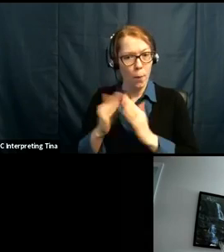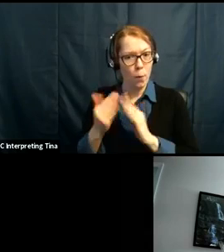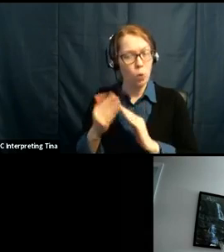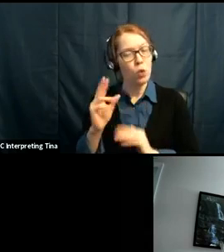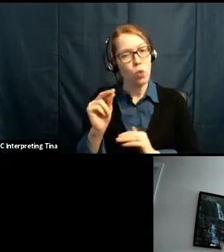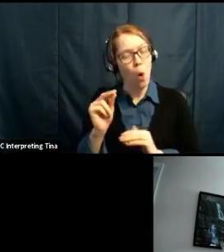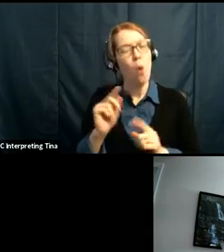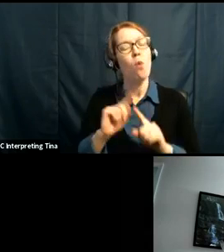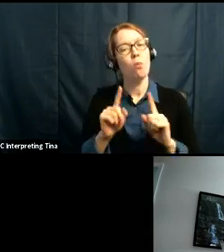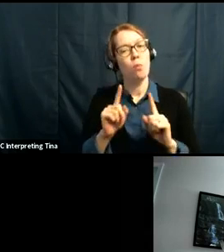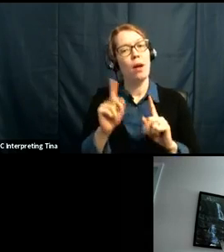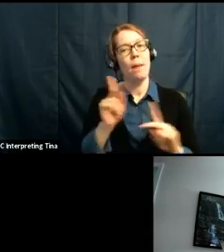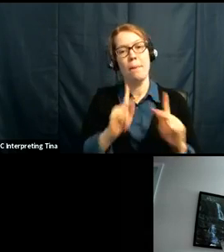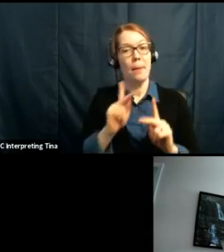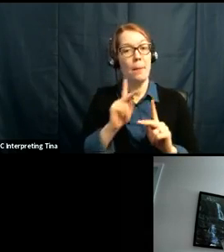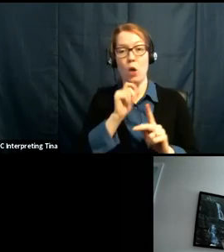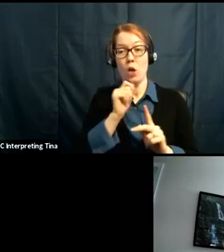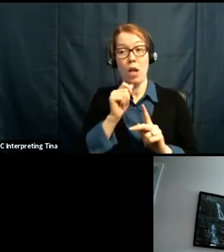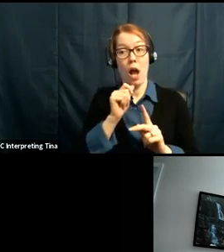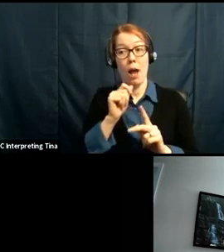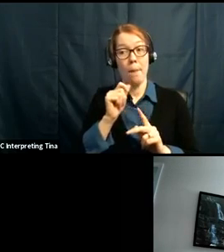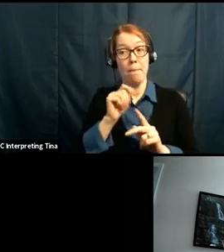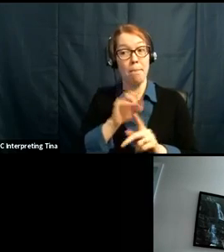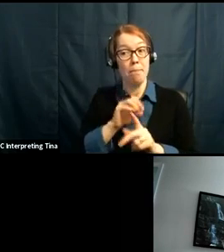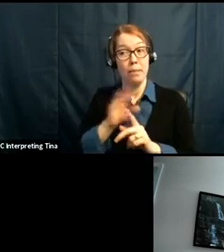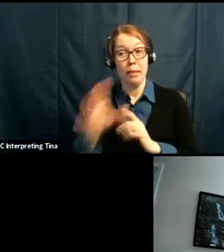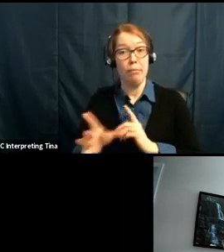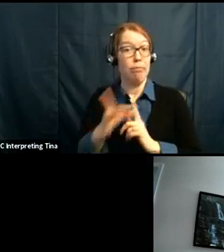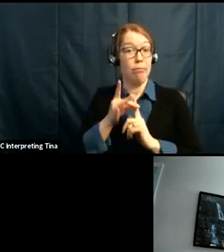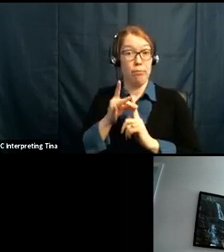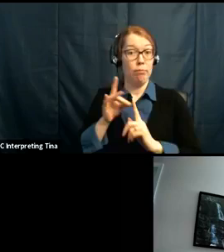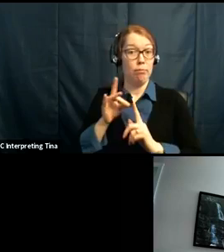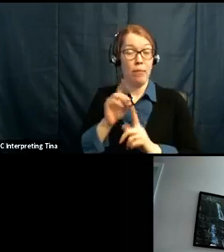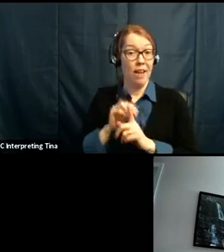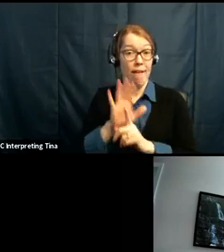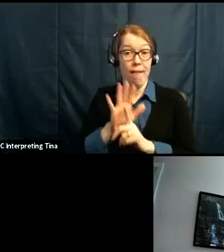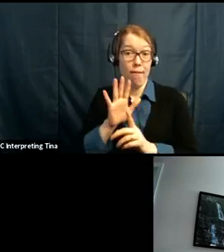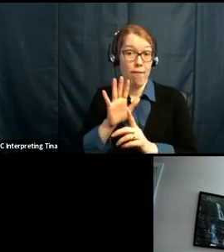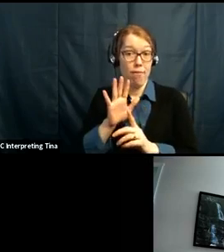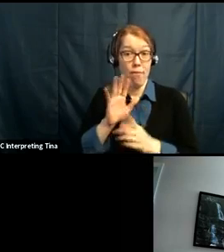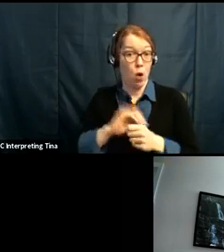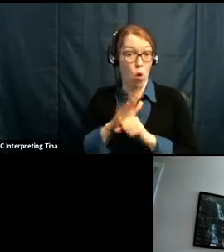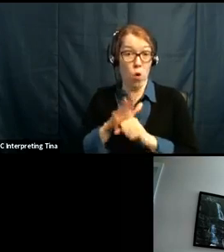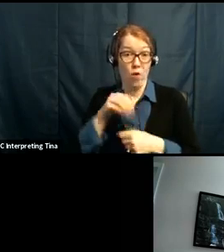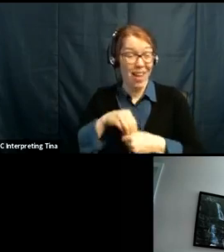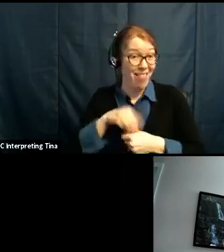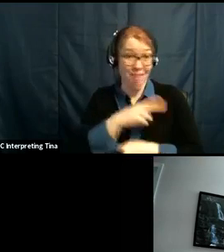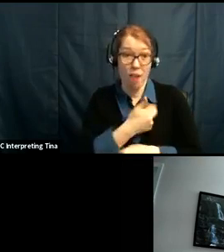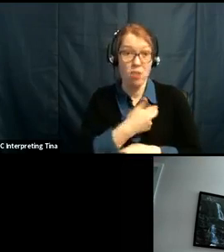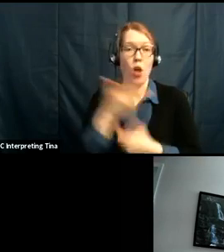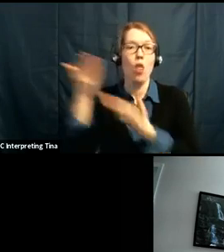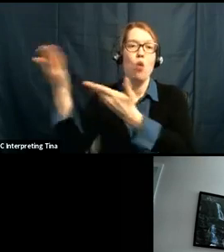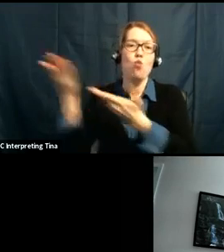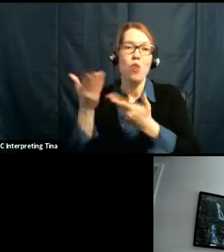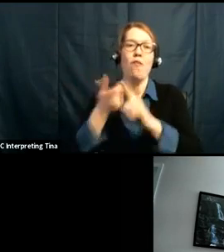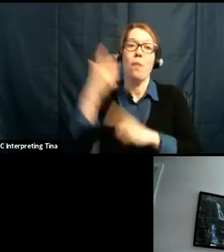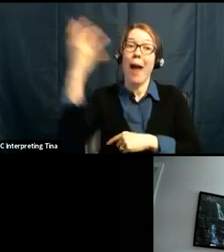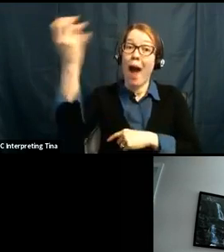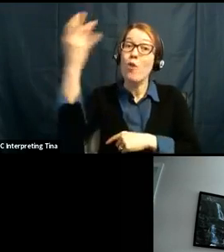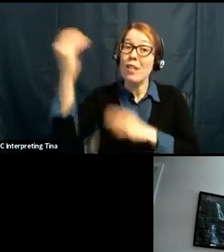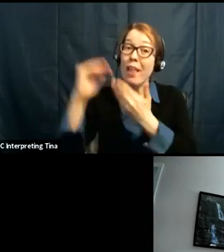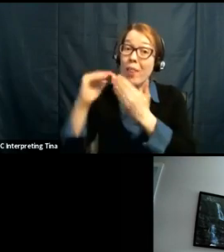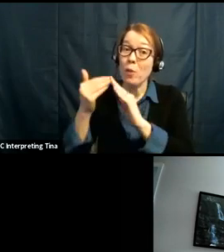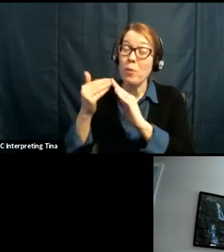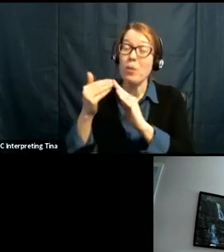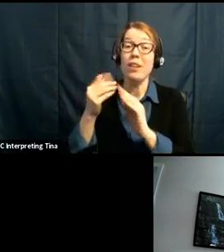our people are not being infected, as far as we can tell, in the hospital. They're bringing it from the community. And as the numbers go up in the